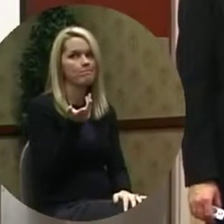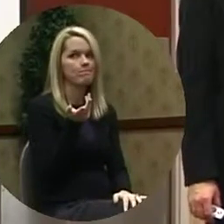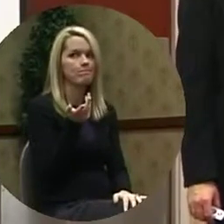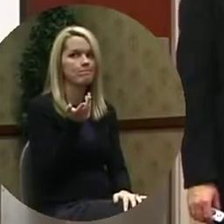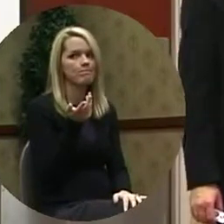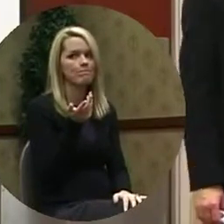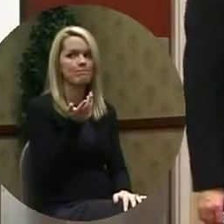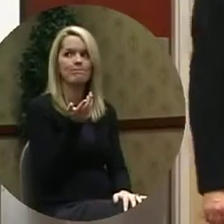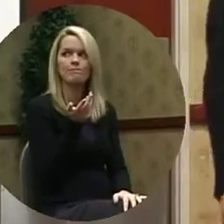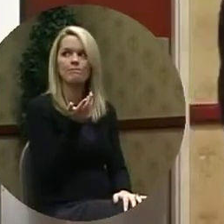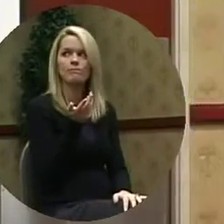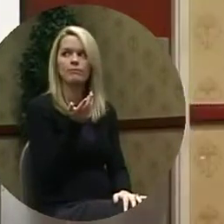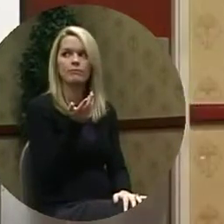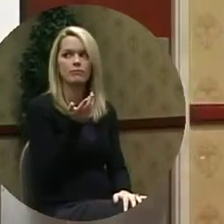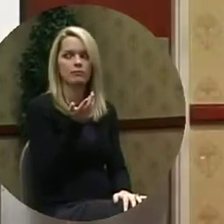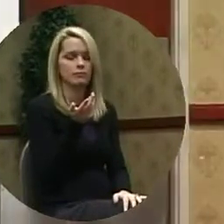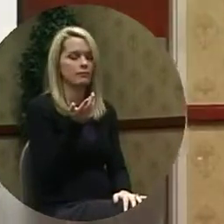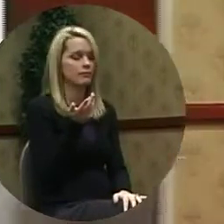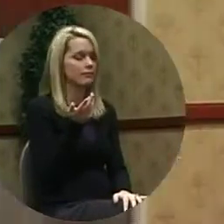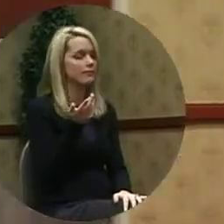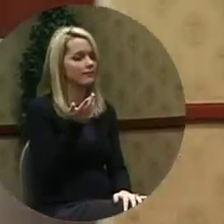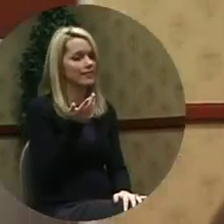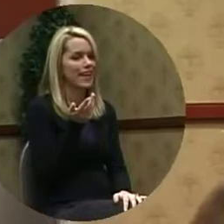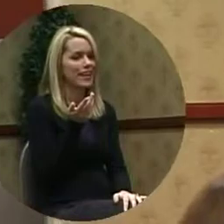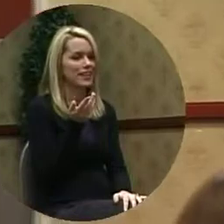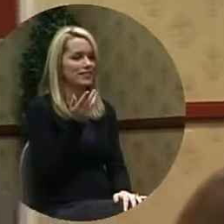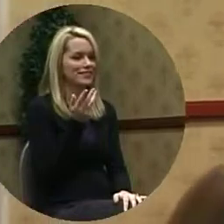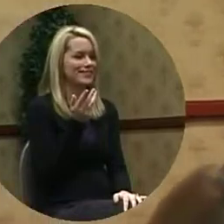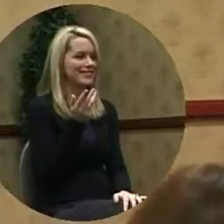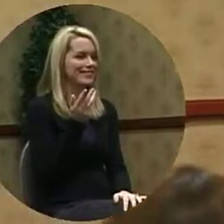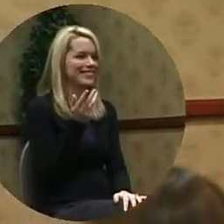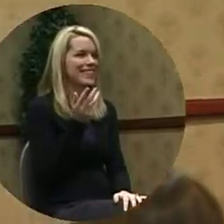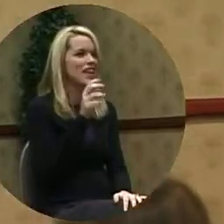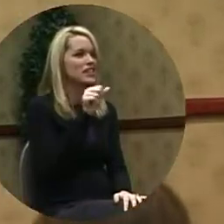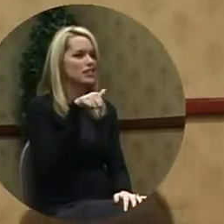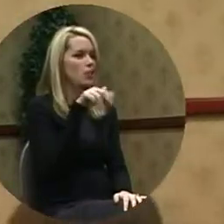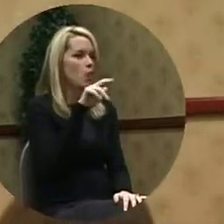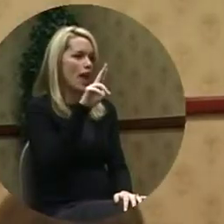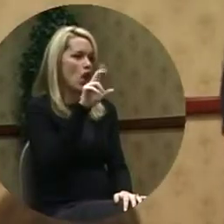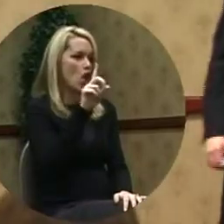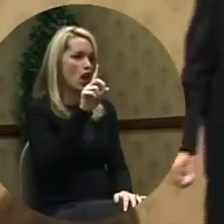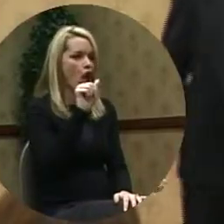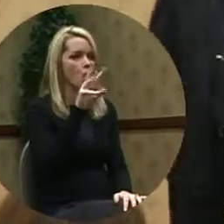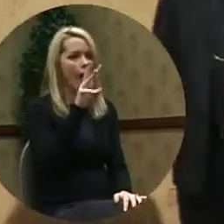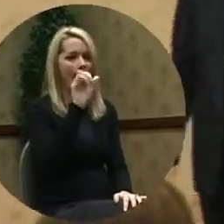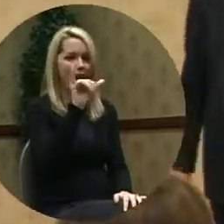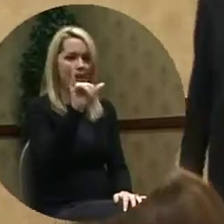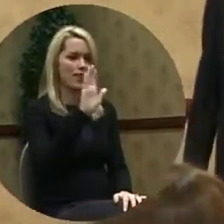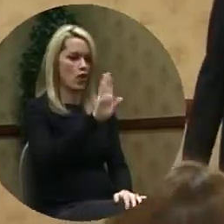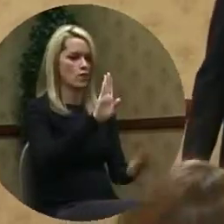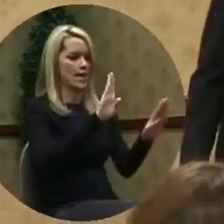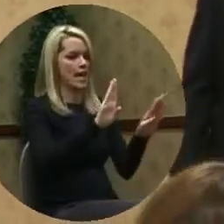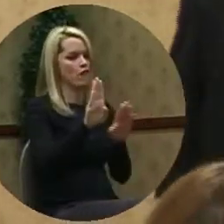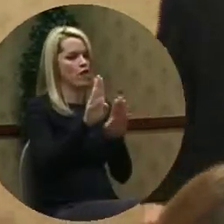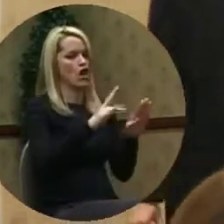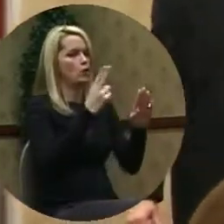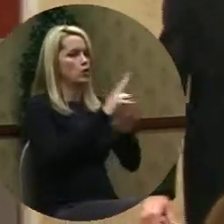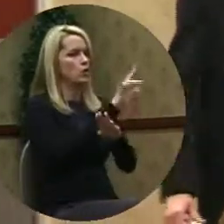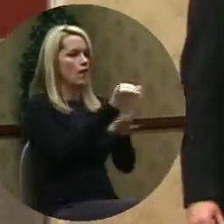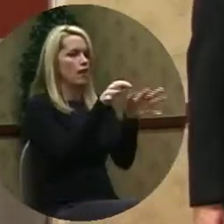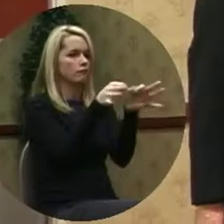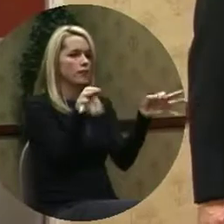squared away. That's a hard one to, sorry. I was doing this the other night with a Spanish interpreter, and I started